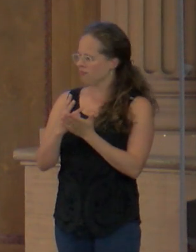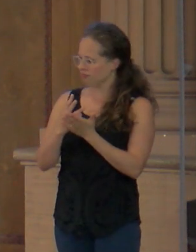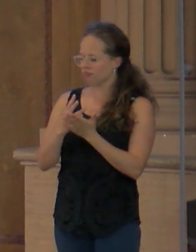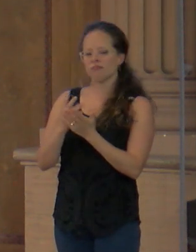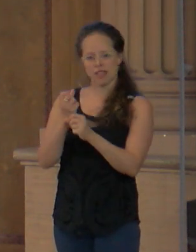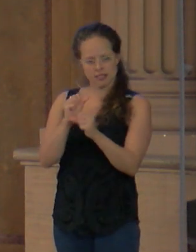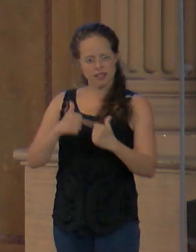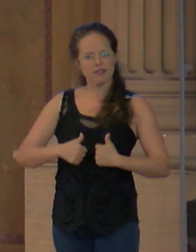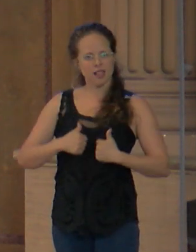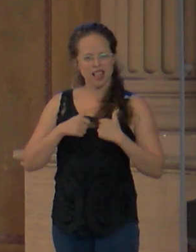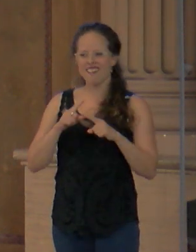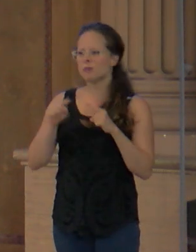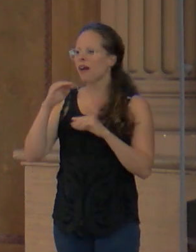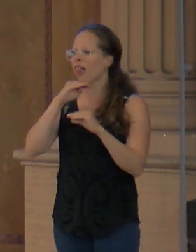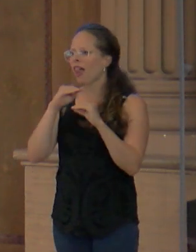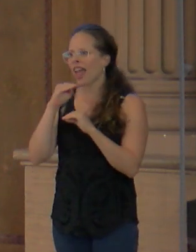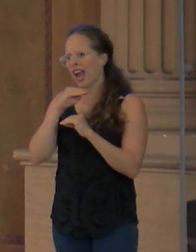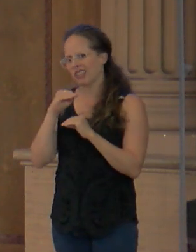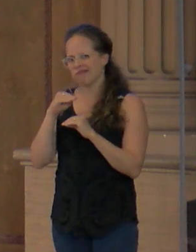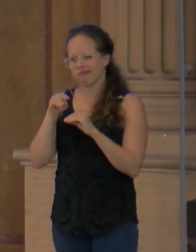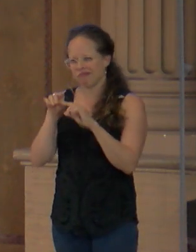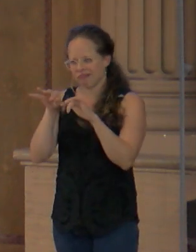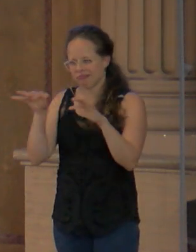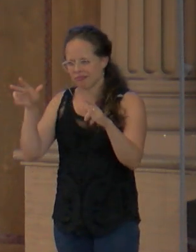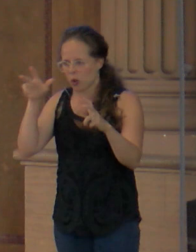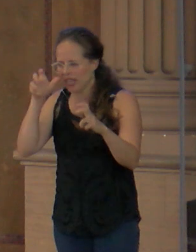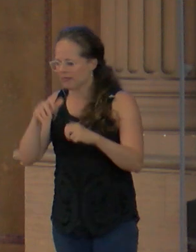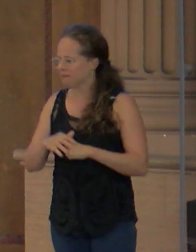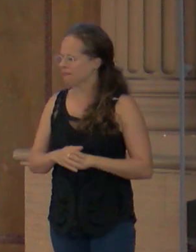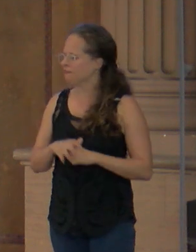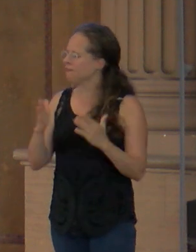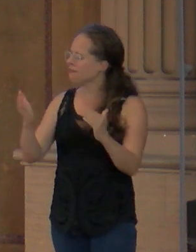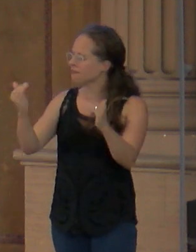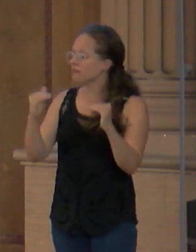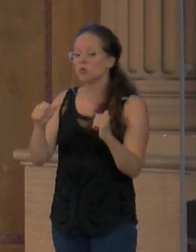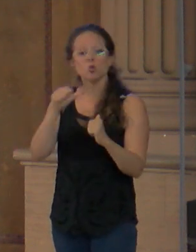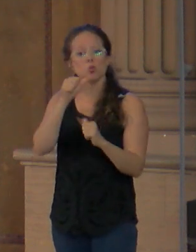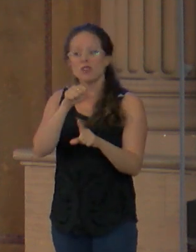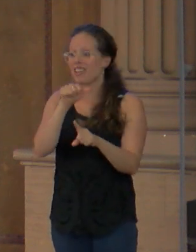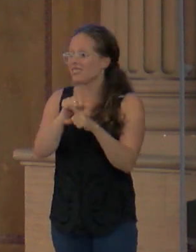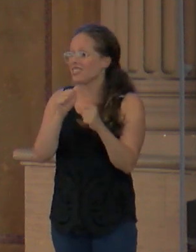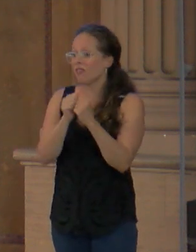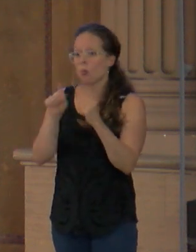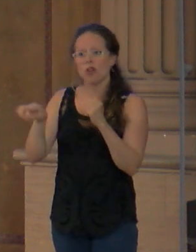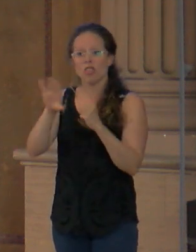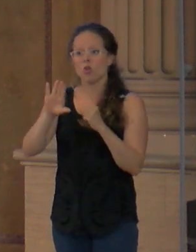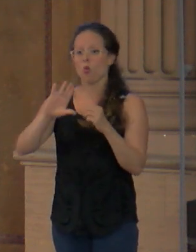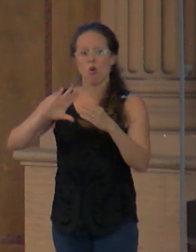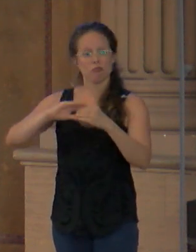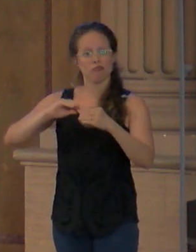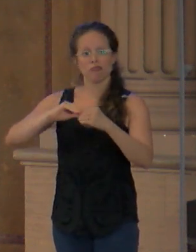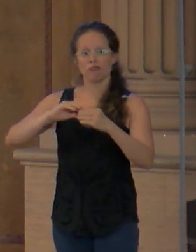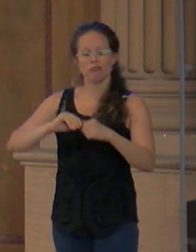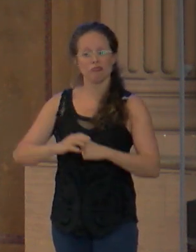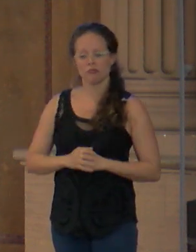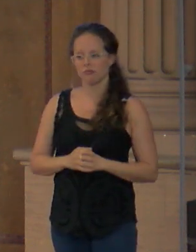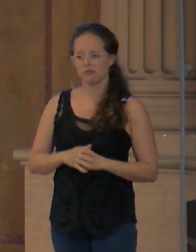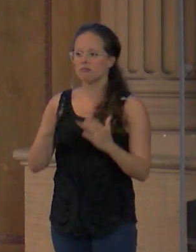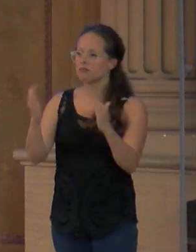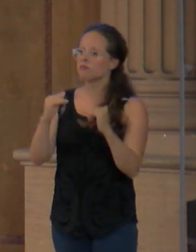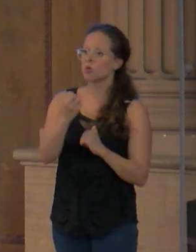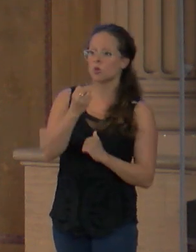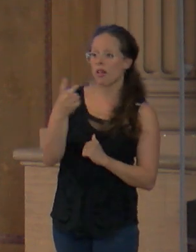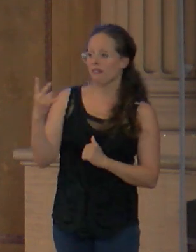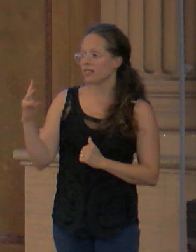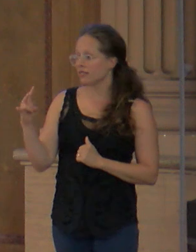24:28, be not a witness against your neighbor without cause, and do not deceive with your lips. 12:17,